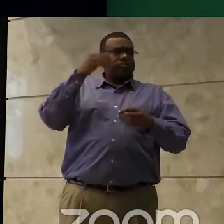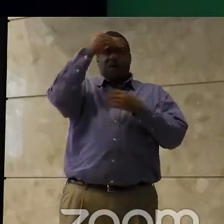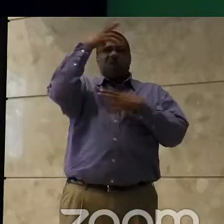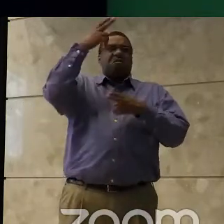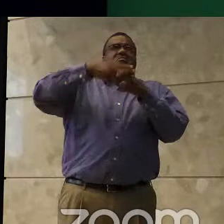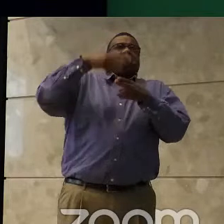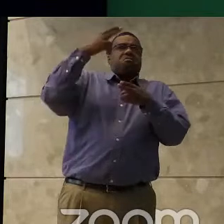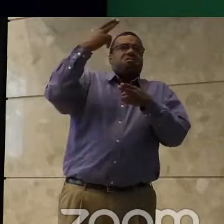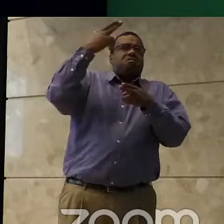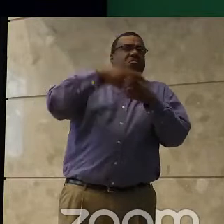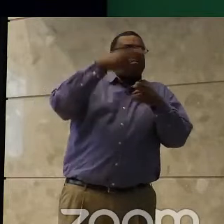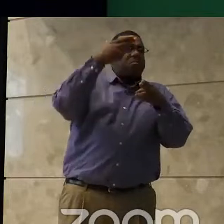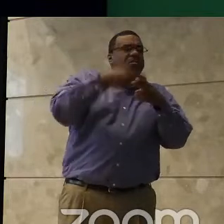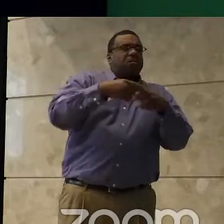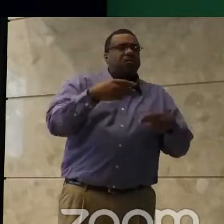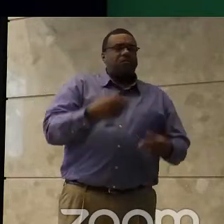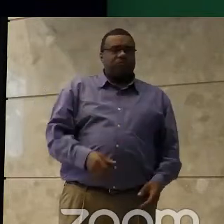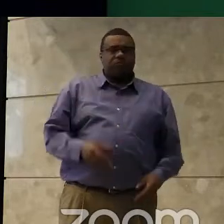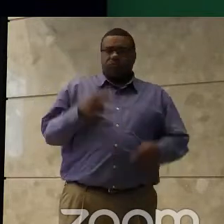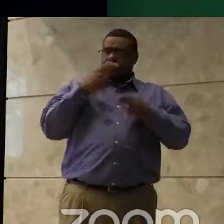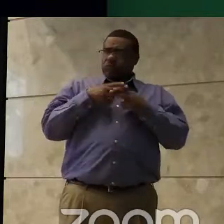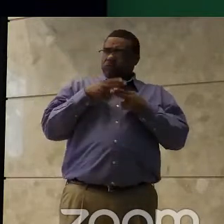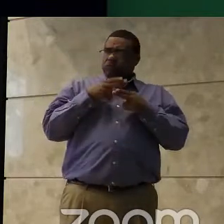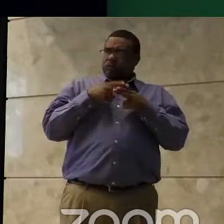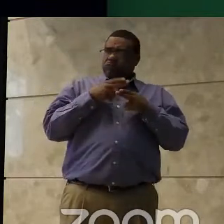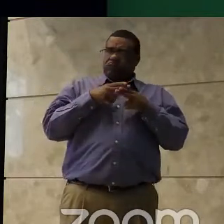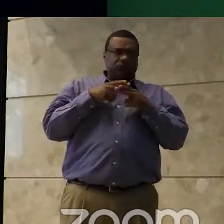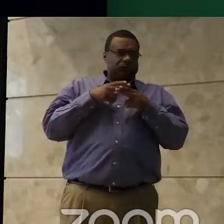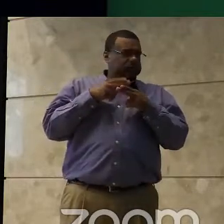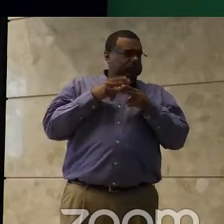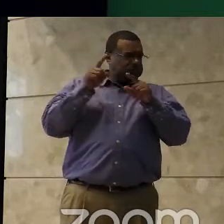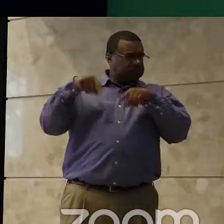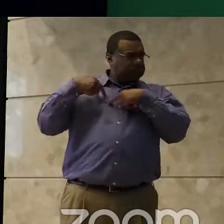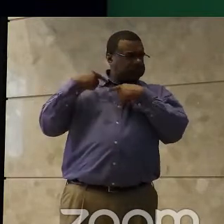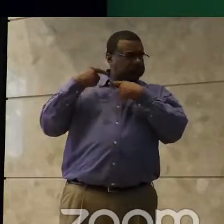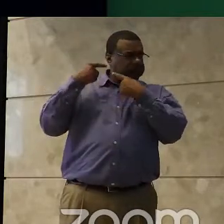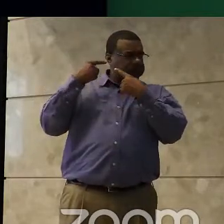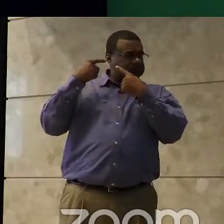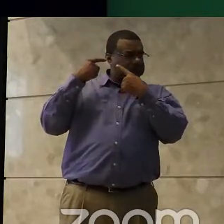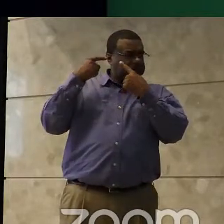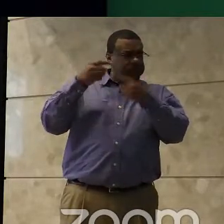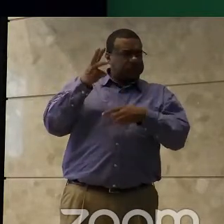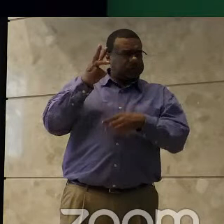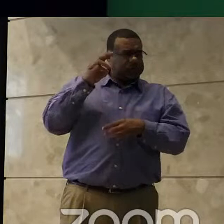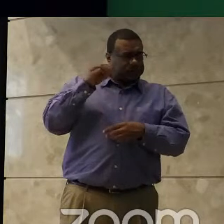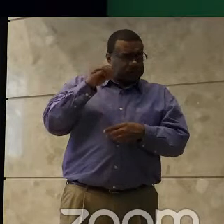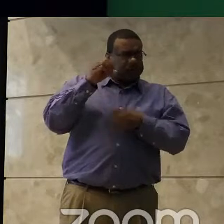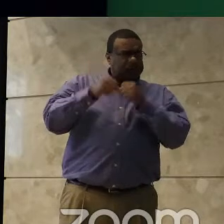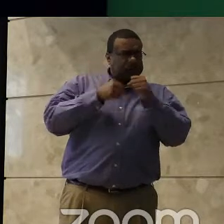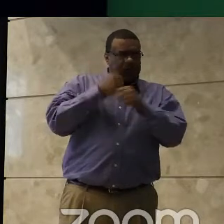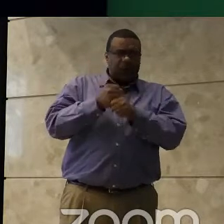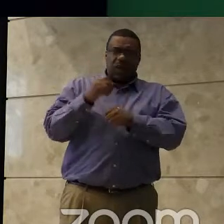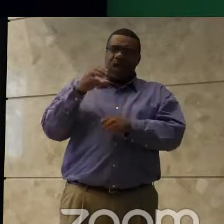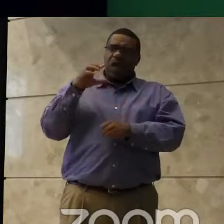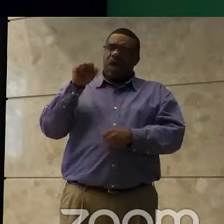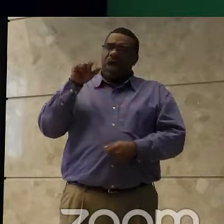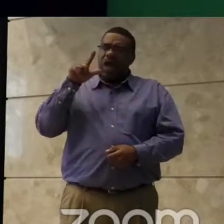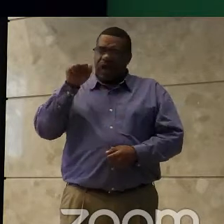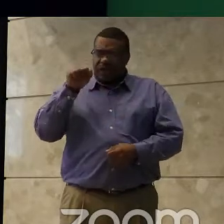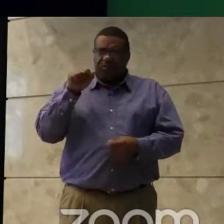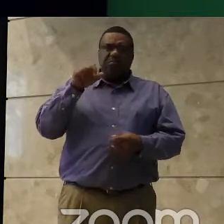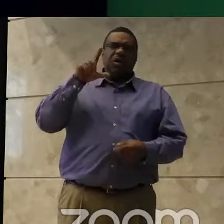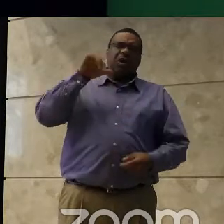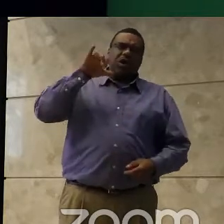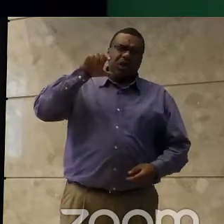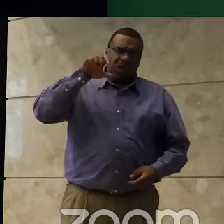names. And those names have been with me for 60 years. Addie and Carol and Denise